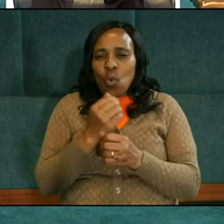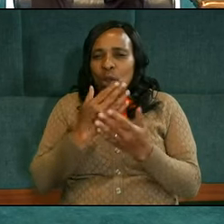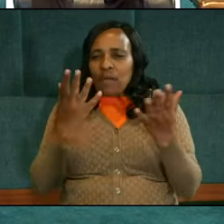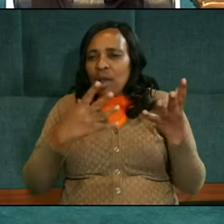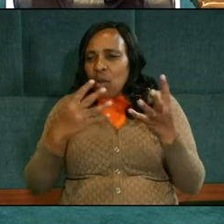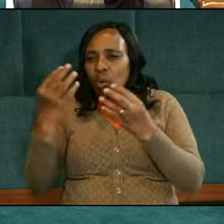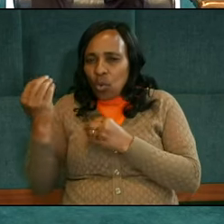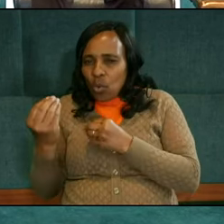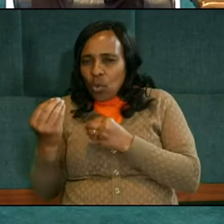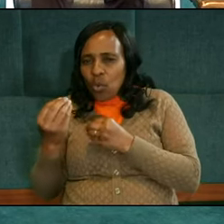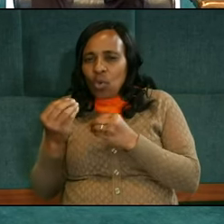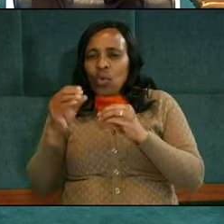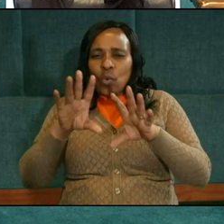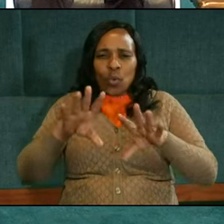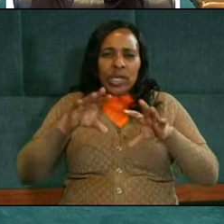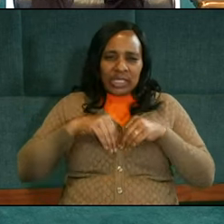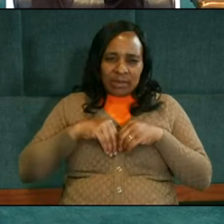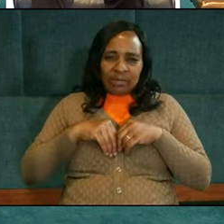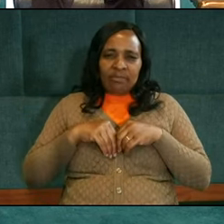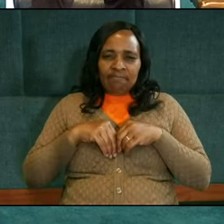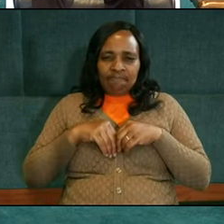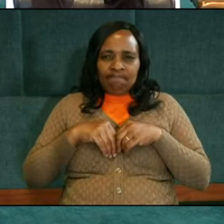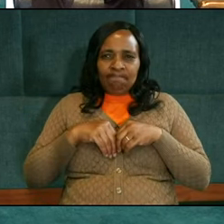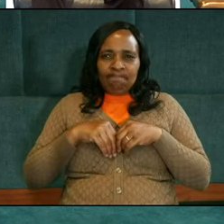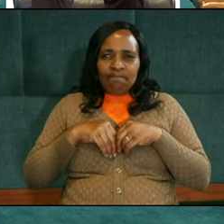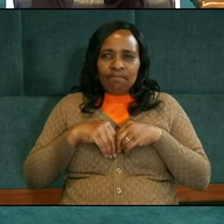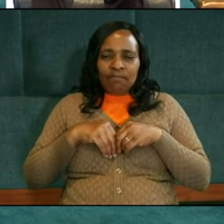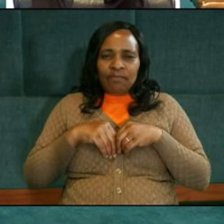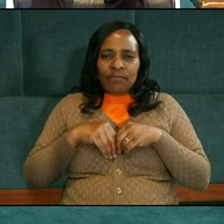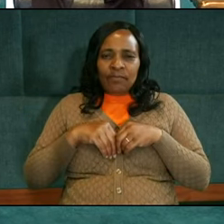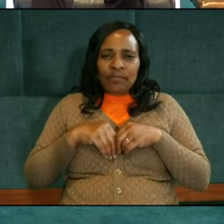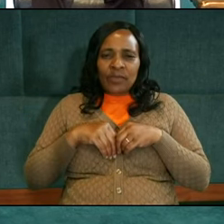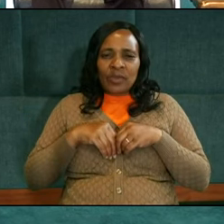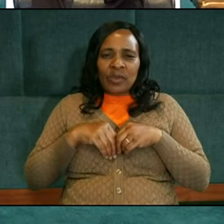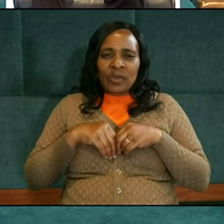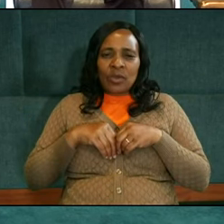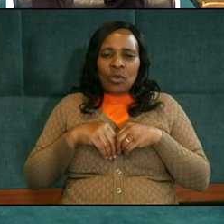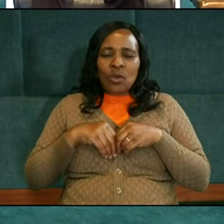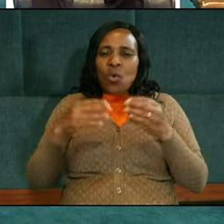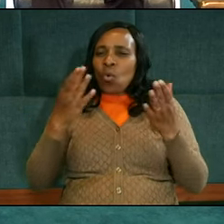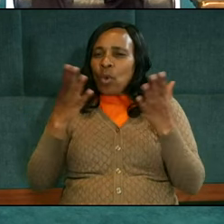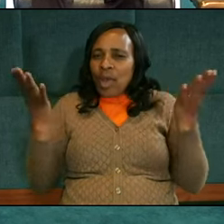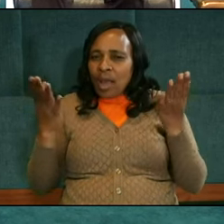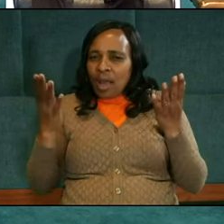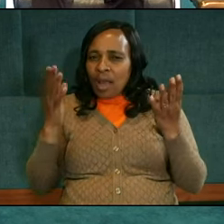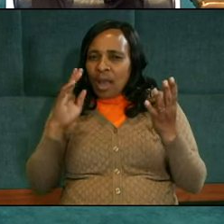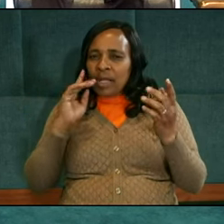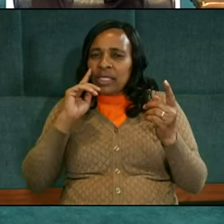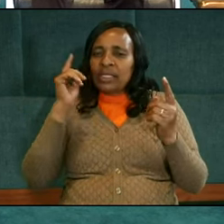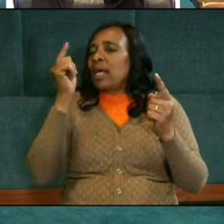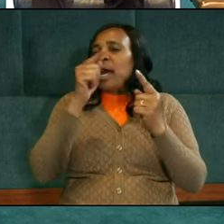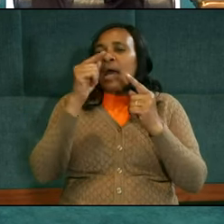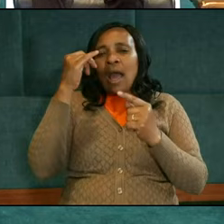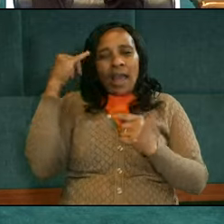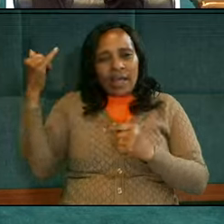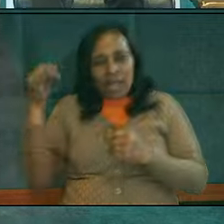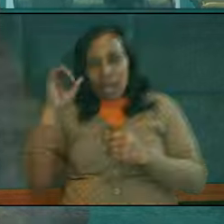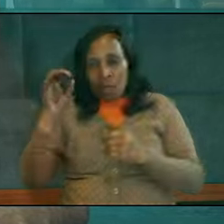go, you should acknowledge that standpoint. Mm-hmm. See, that's where the aspect of putting God first comes in.